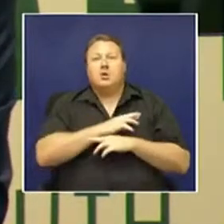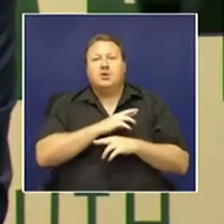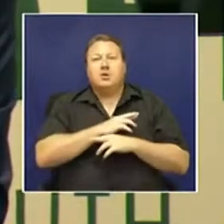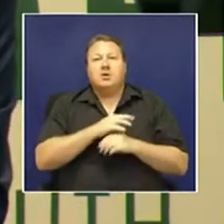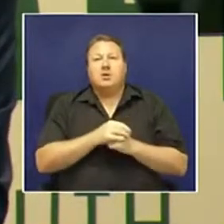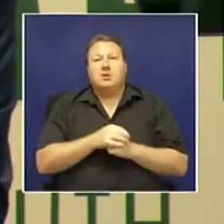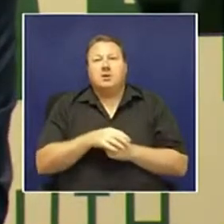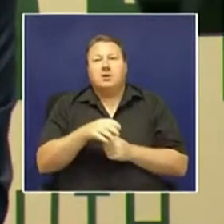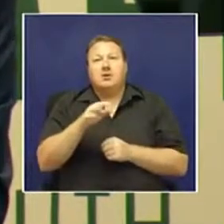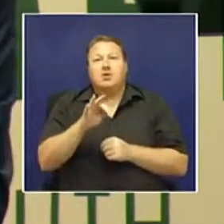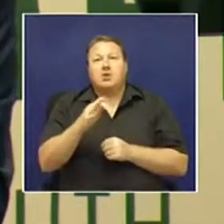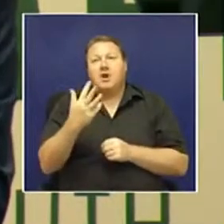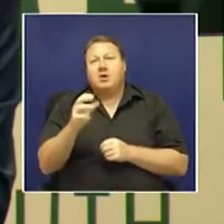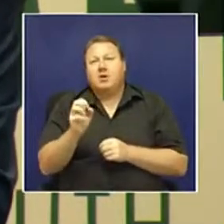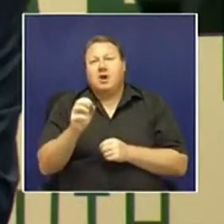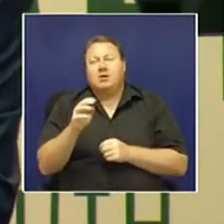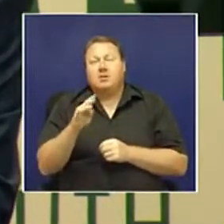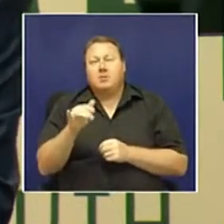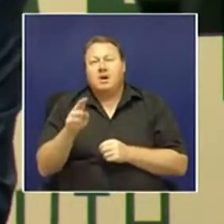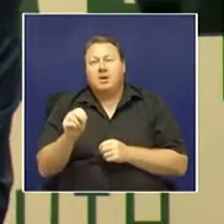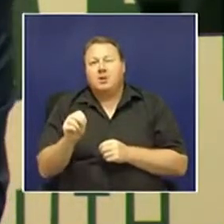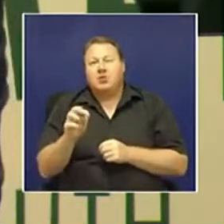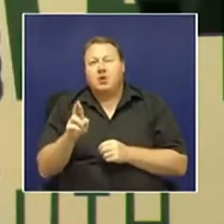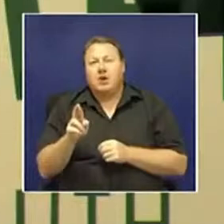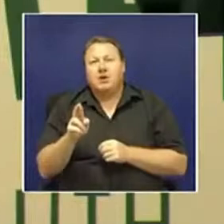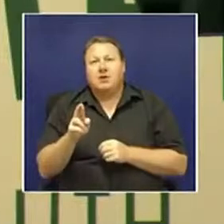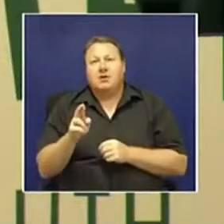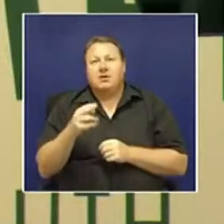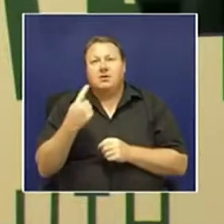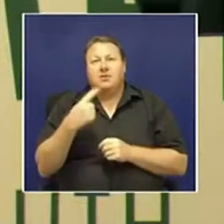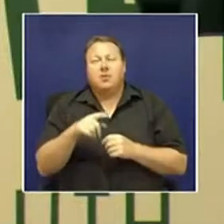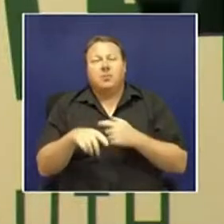390 million rand for the Presidential Employment Initiative.